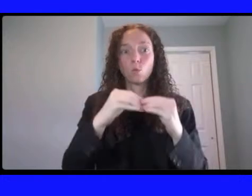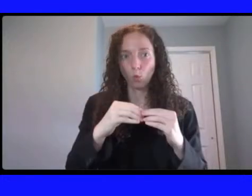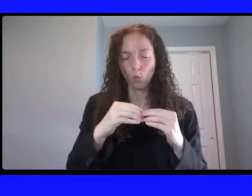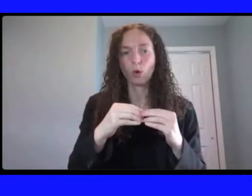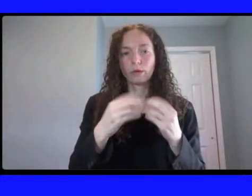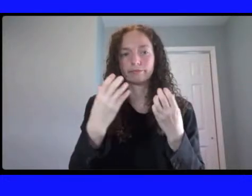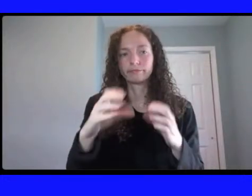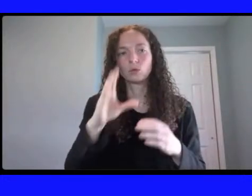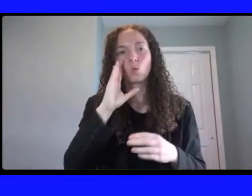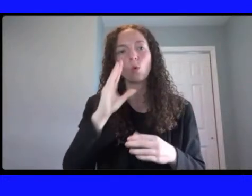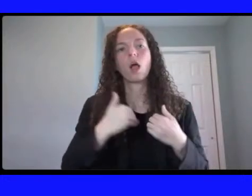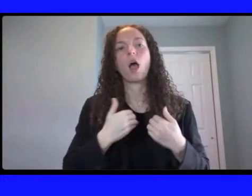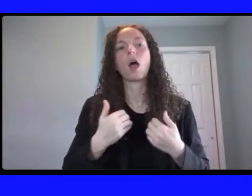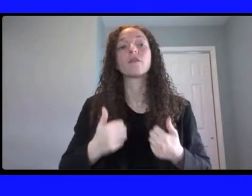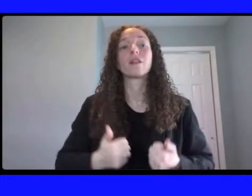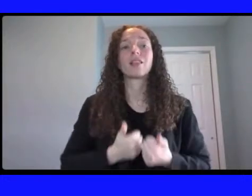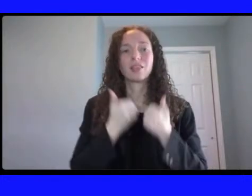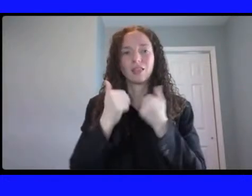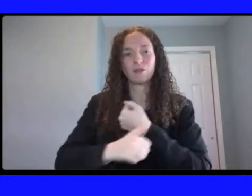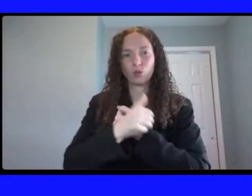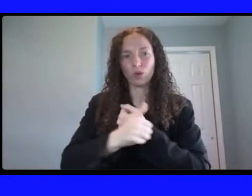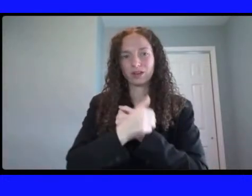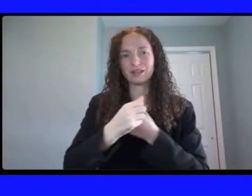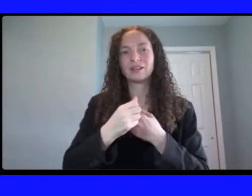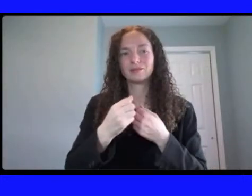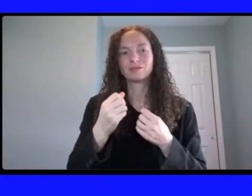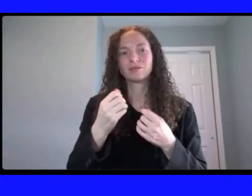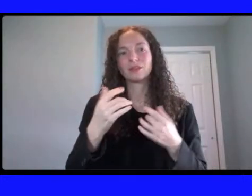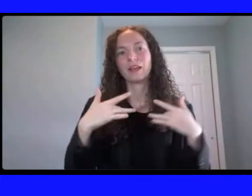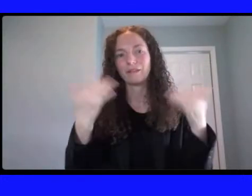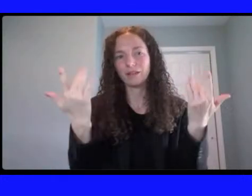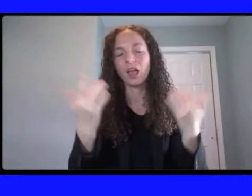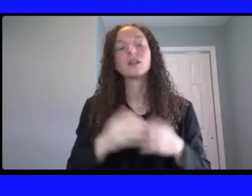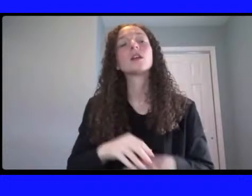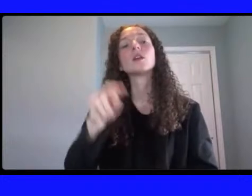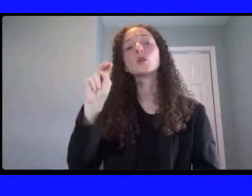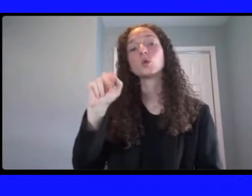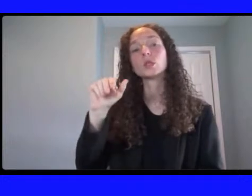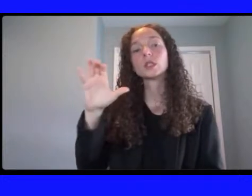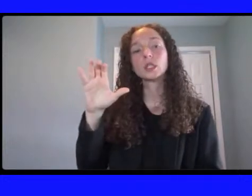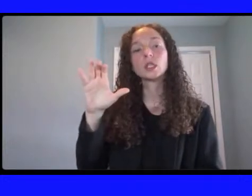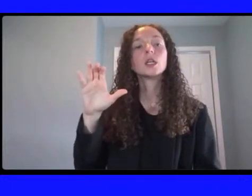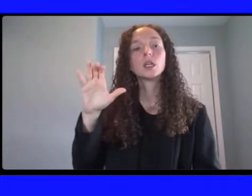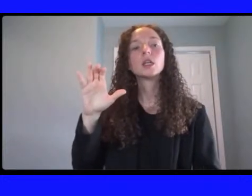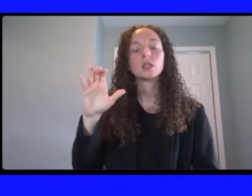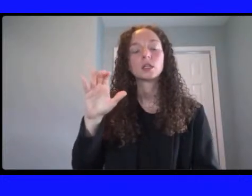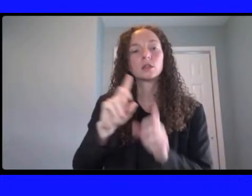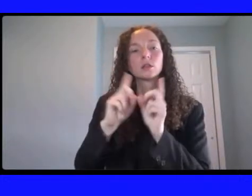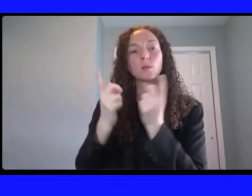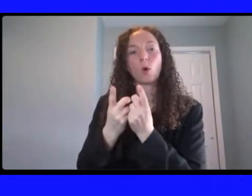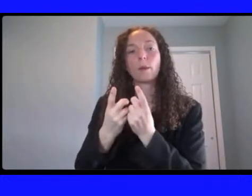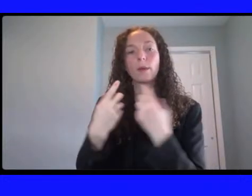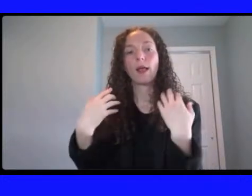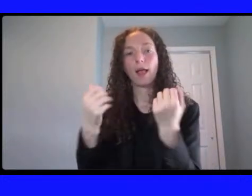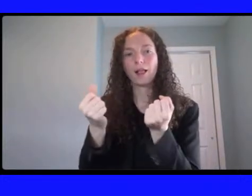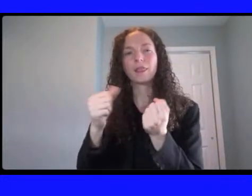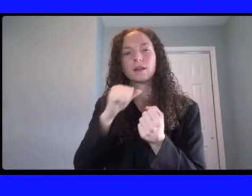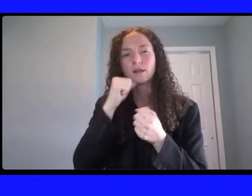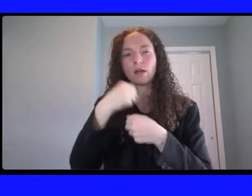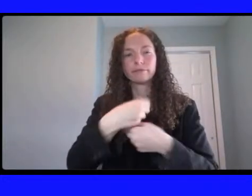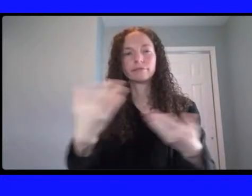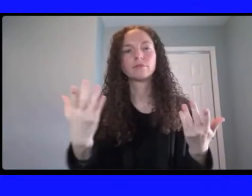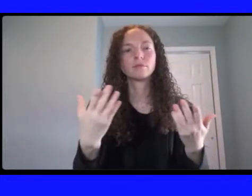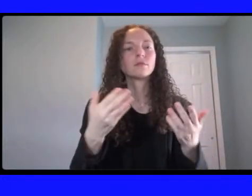our acute care maternity hospitals, the ones especially that have trauma centers. And we